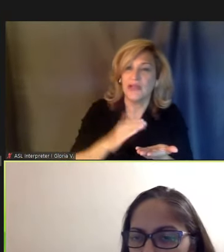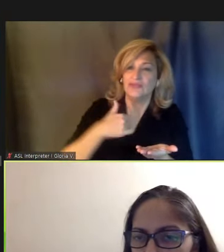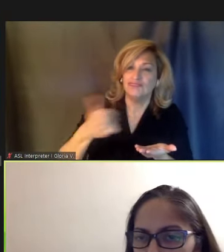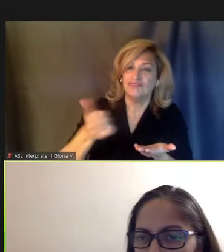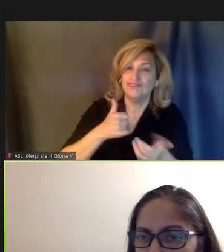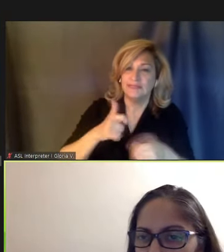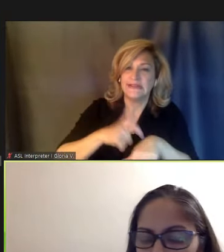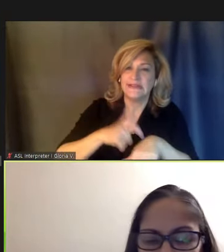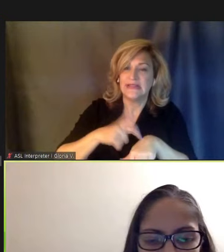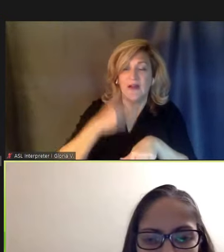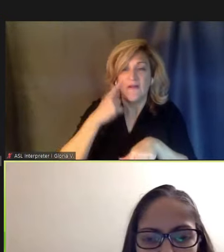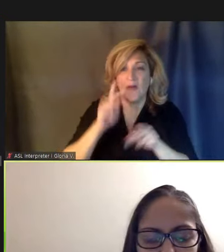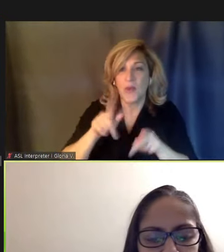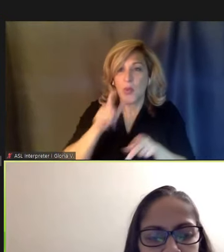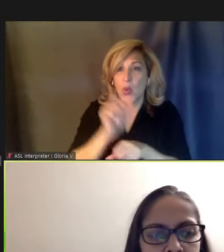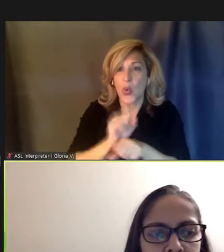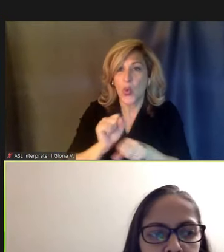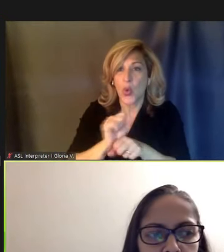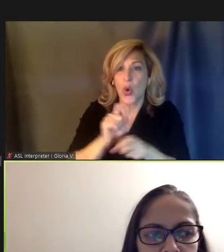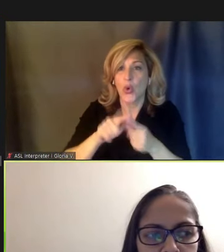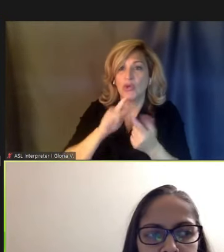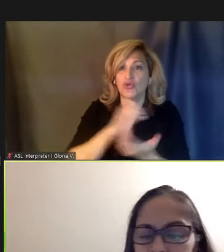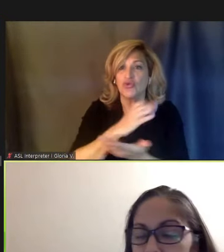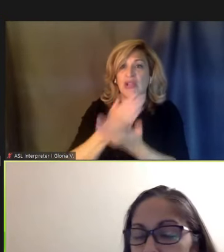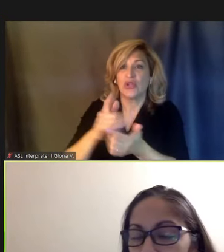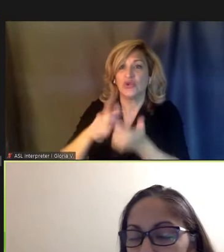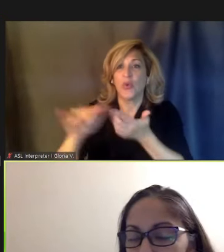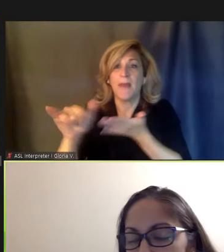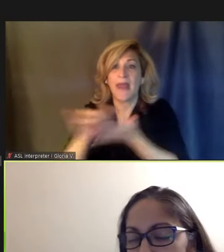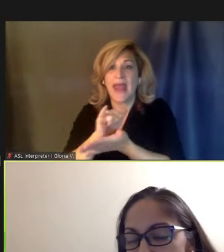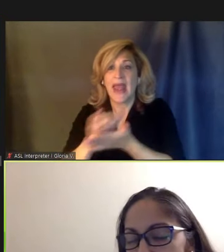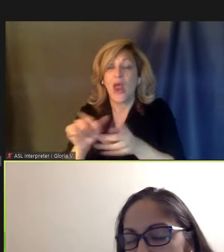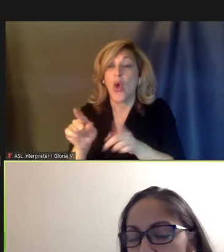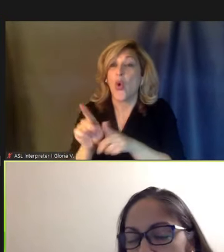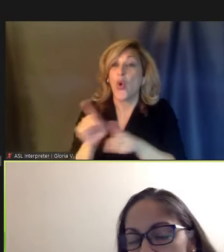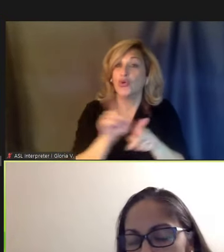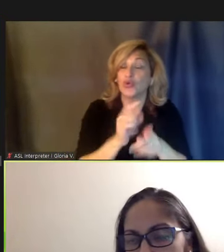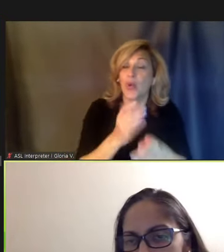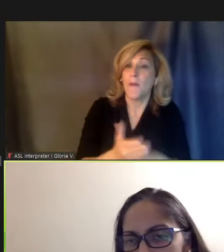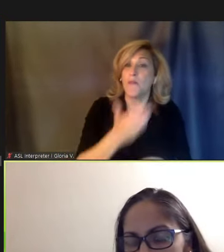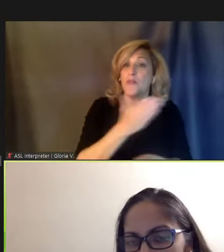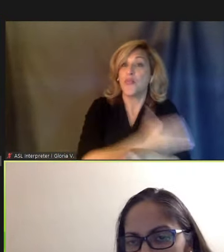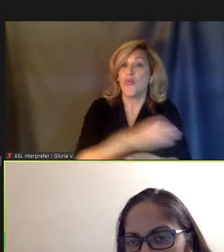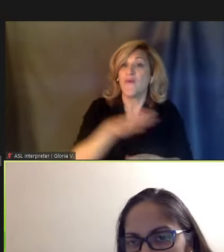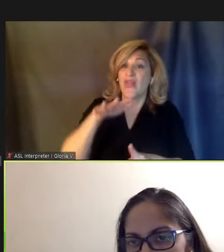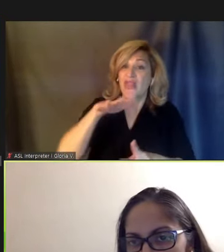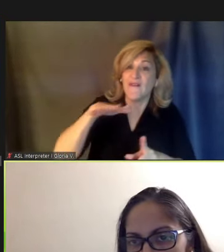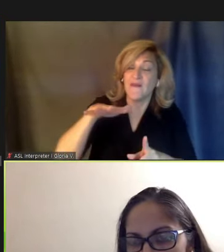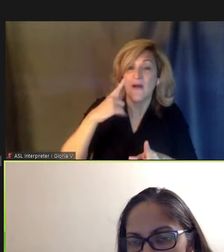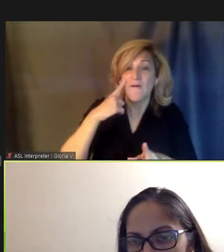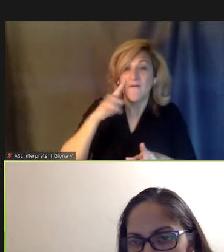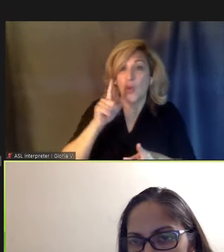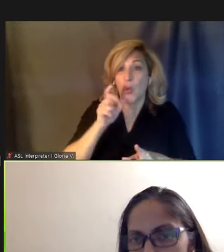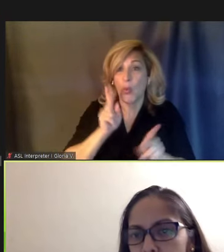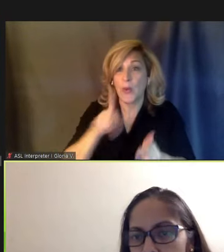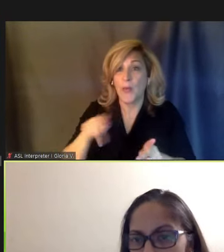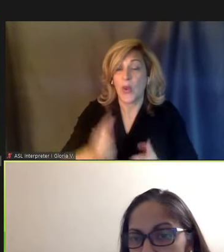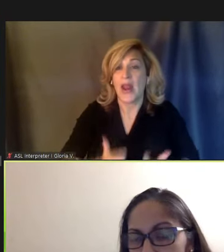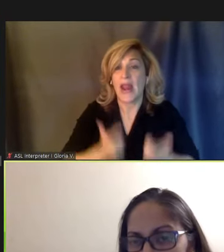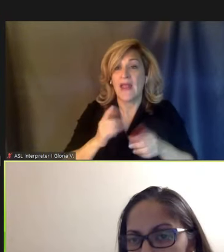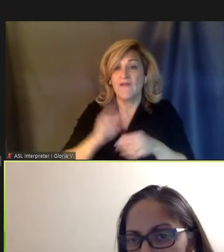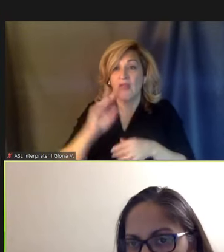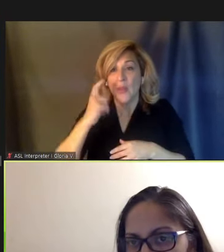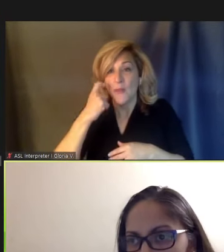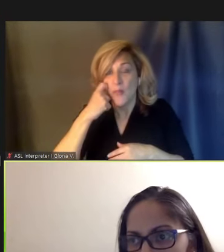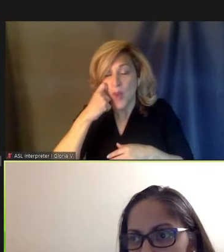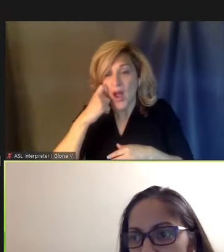those workers who need to get to Manhattan, as well as improve the environment for those of us who live in the Bronx and help for our